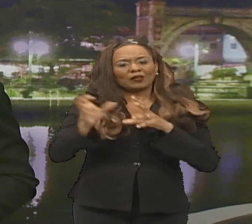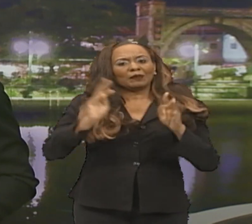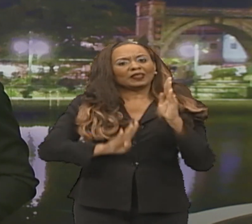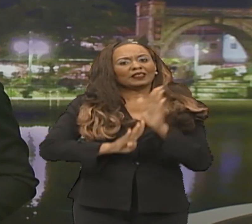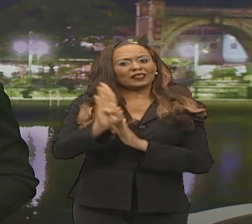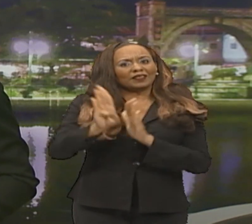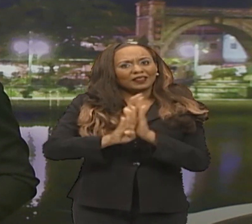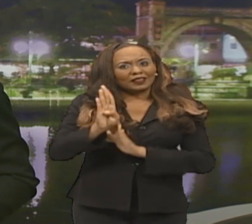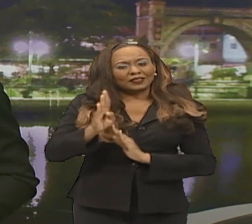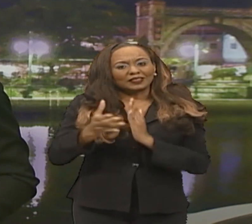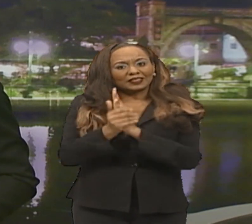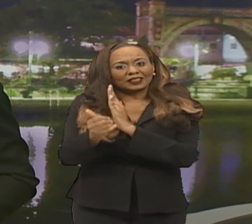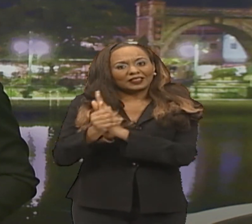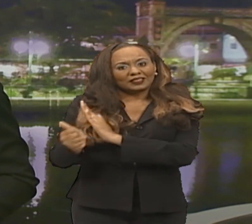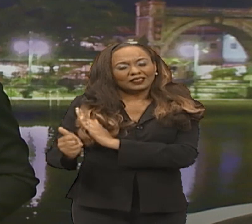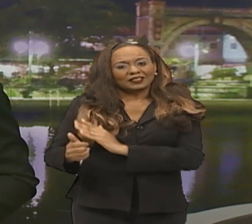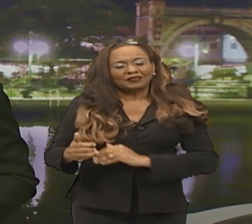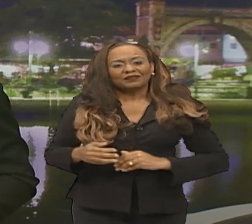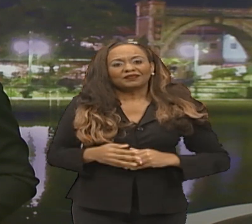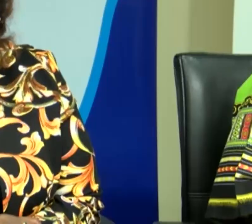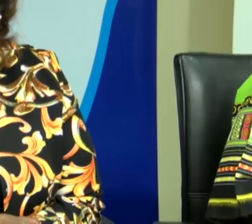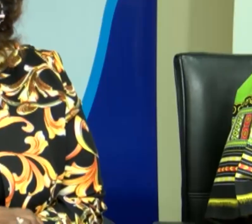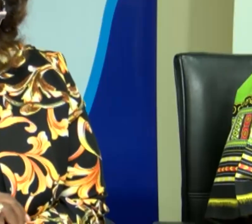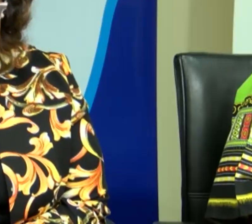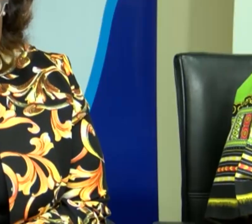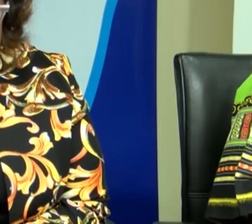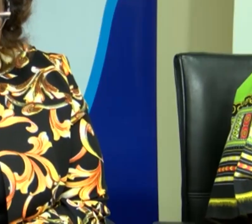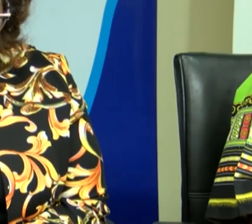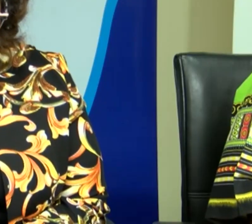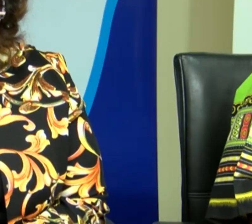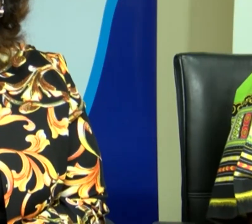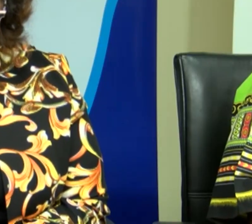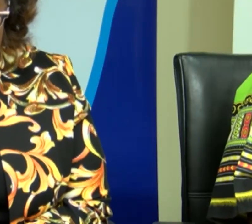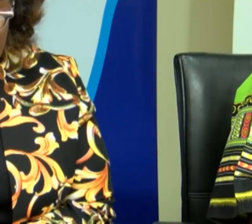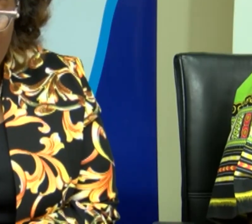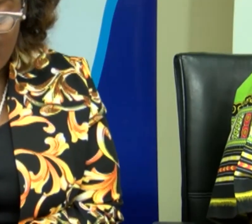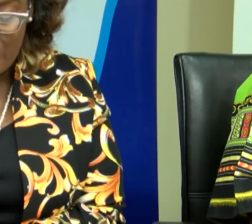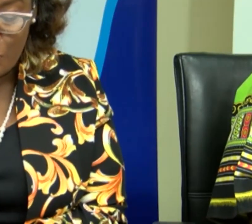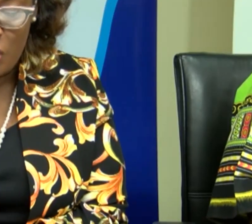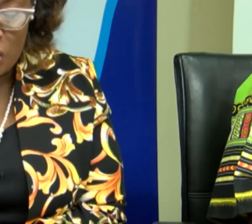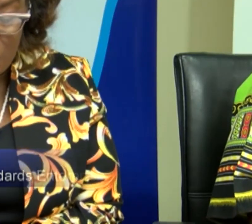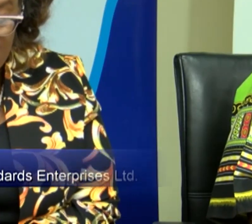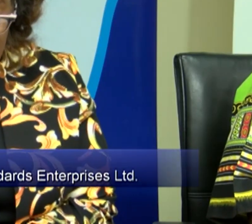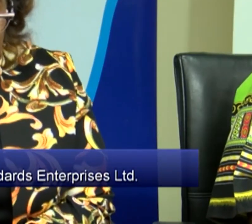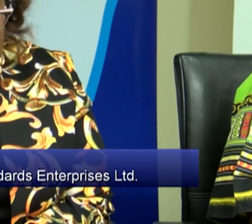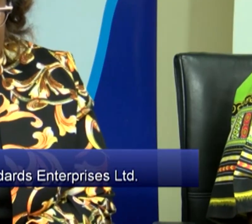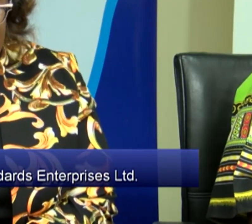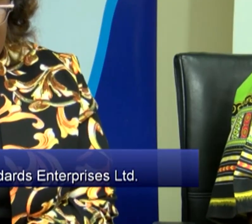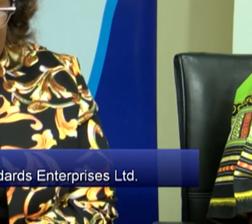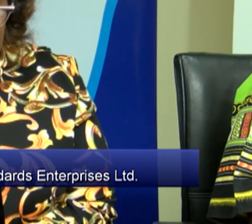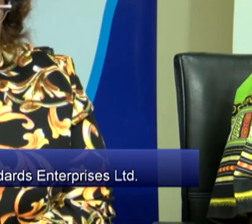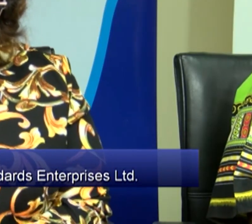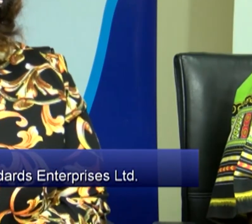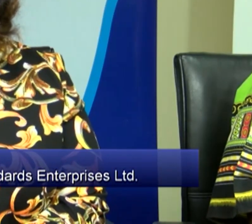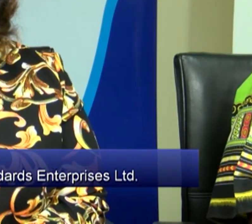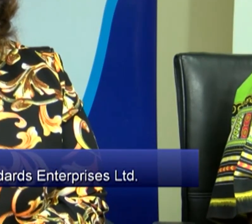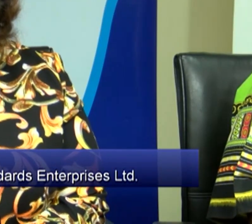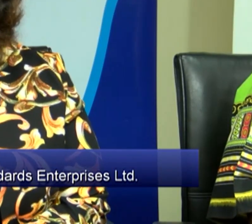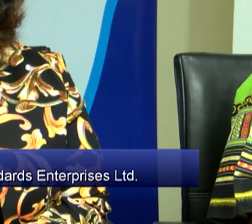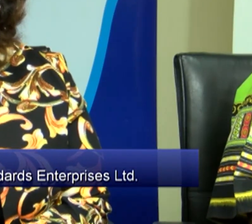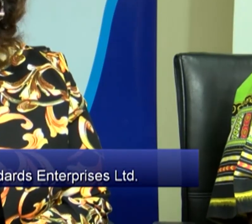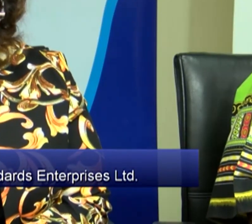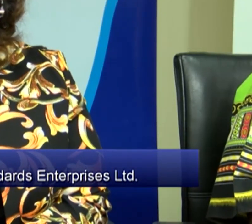artists. I have been informed that there are numerous local writers emerging on the regional and international